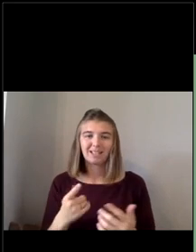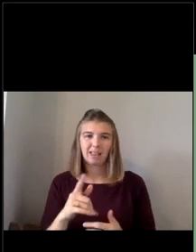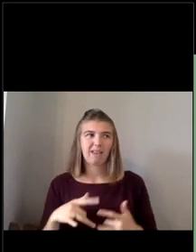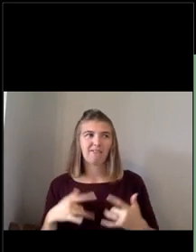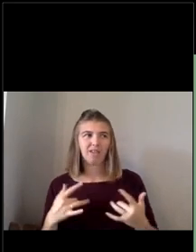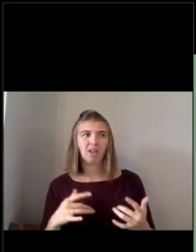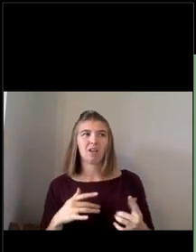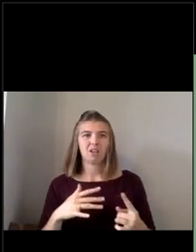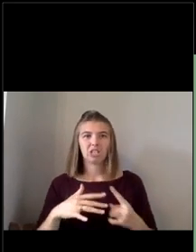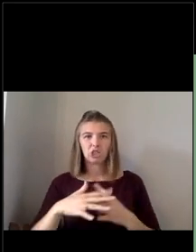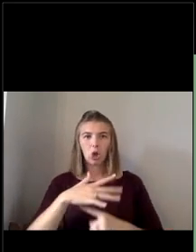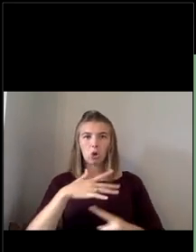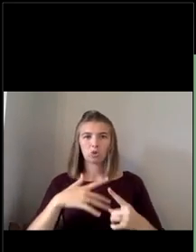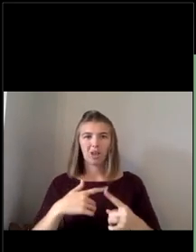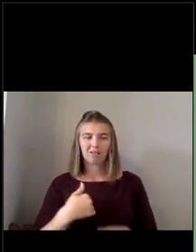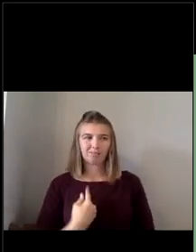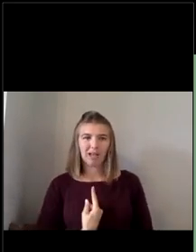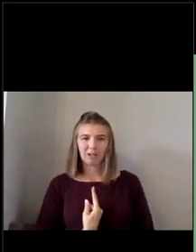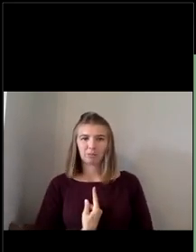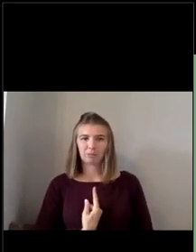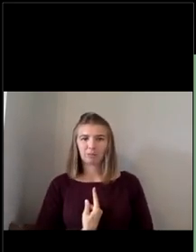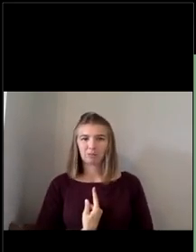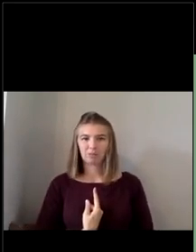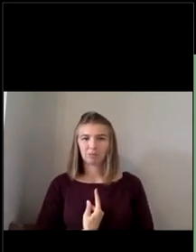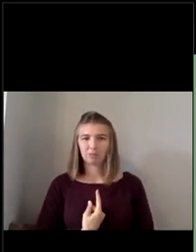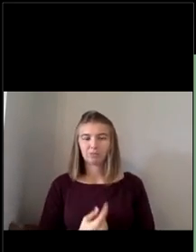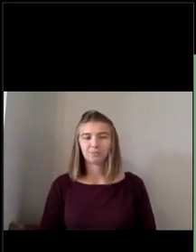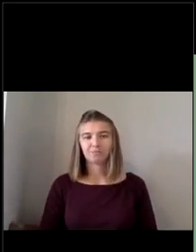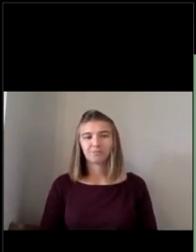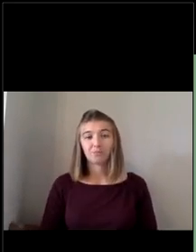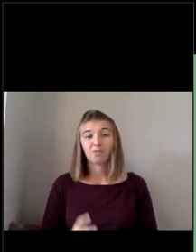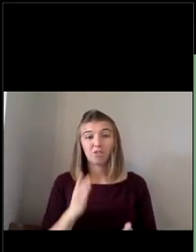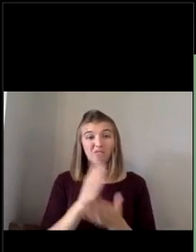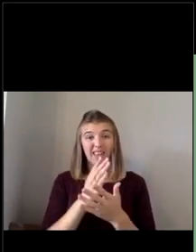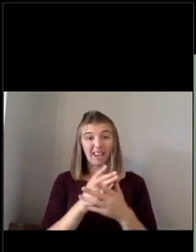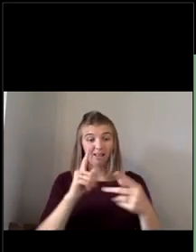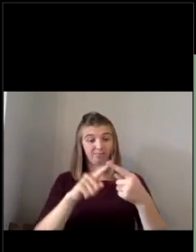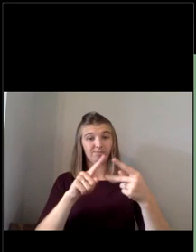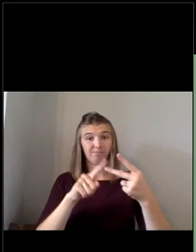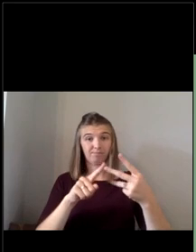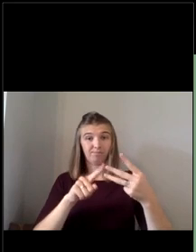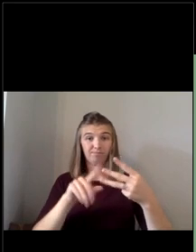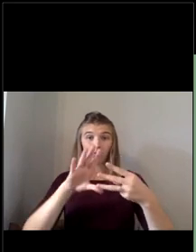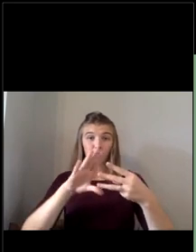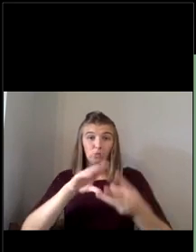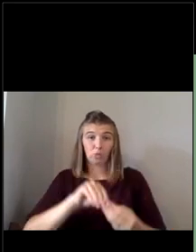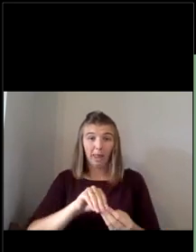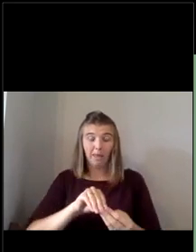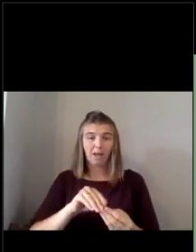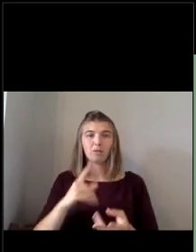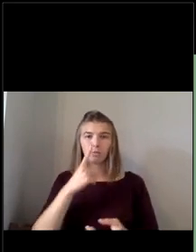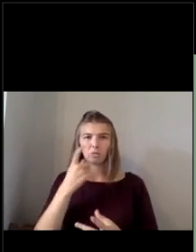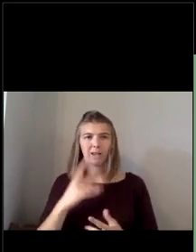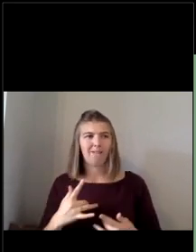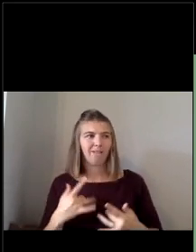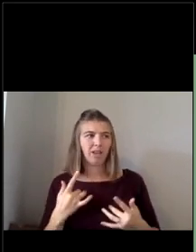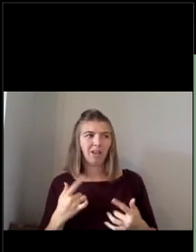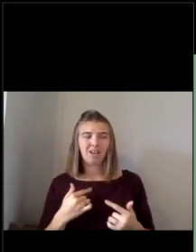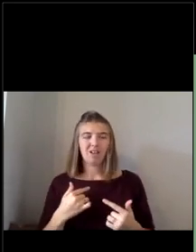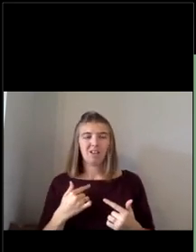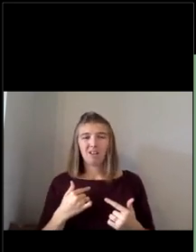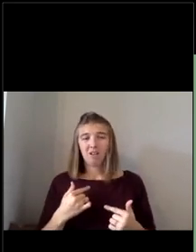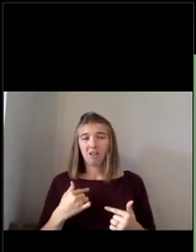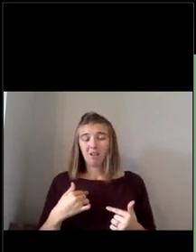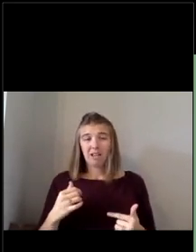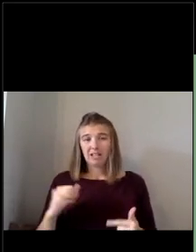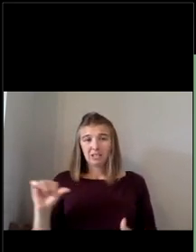things can lead to what I call psychological isolation, this imposter syndrome. You start feeling like maybe you don't belong, maybe you're not,